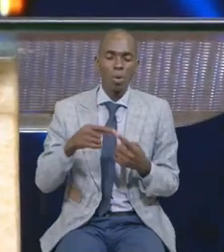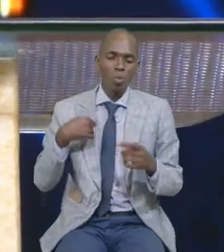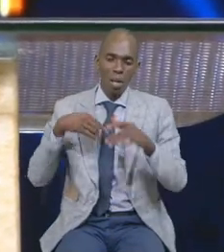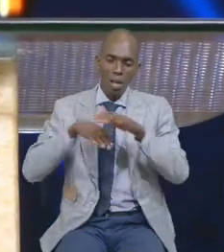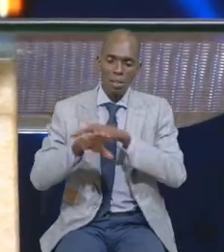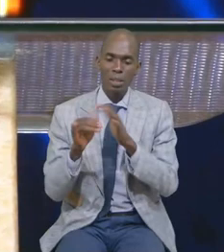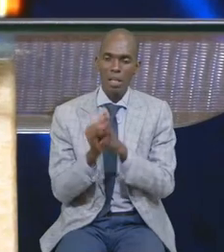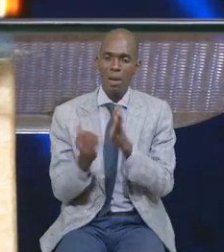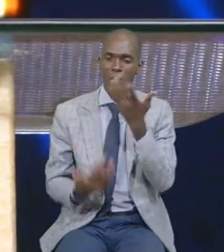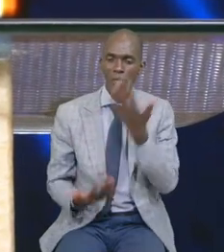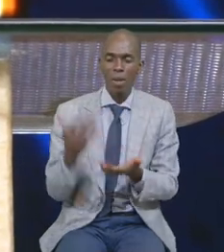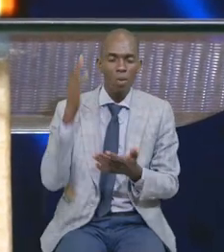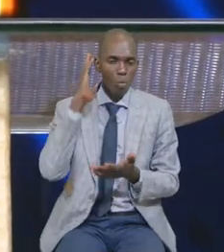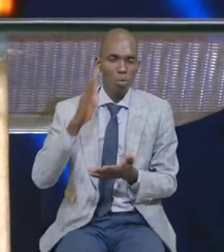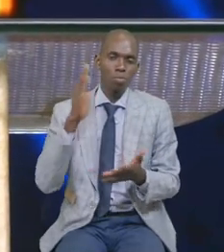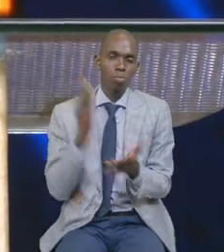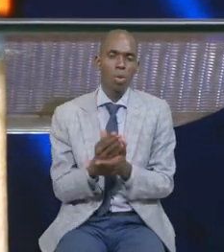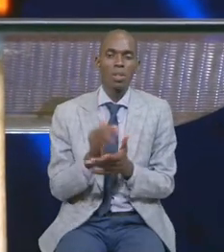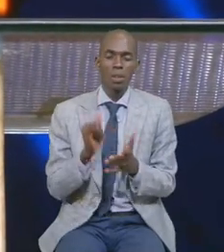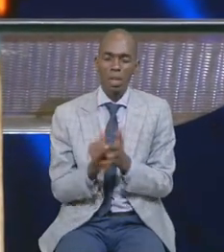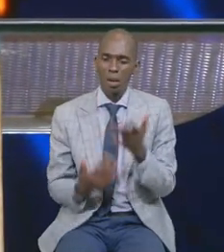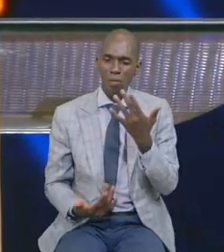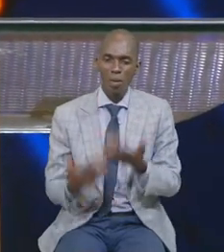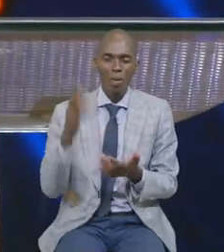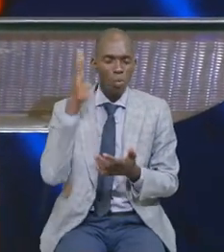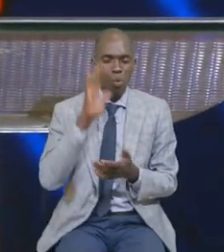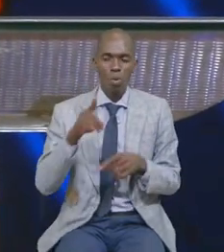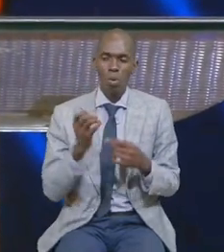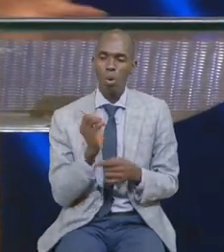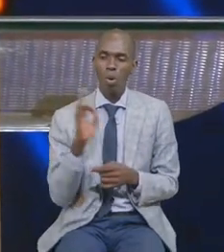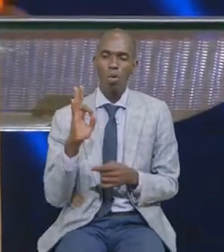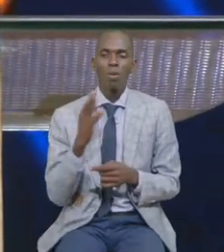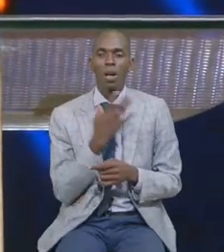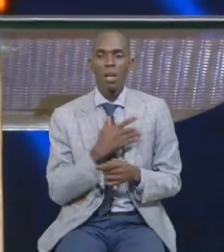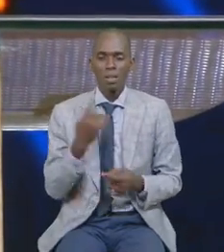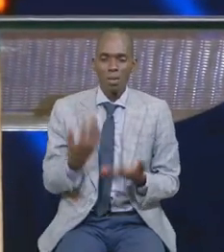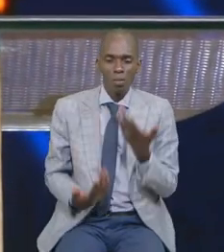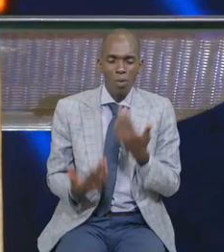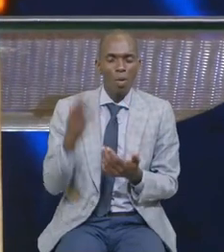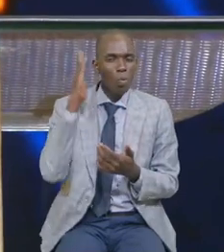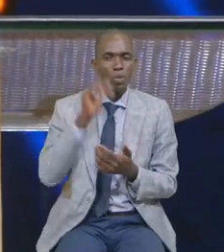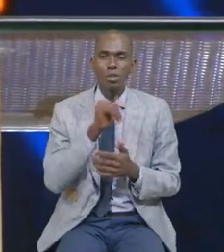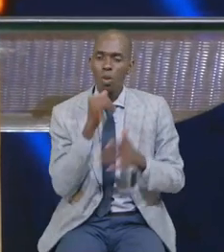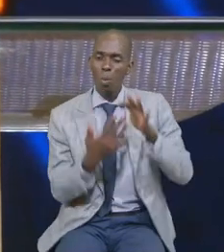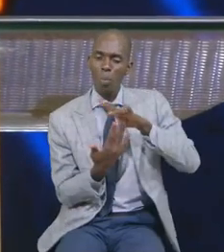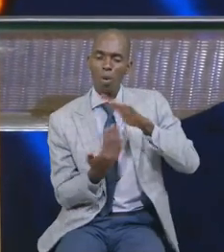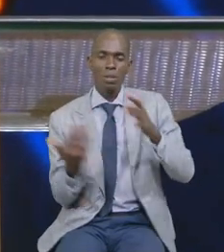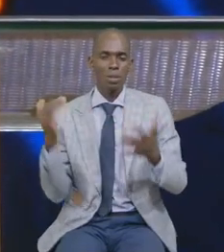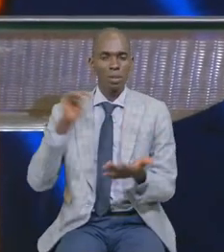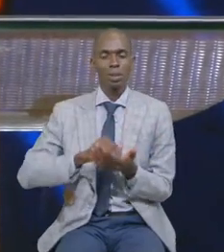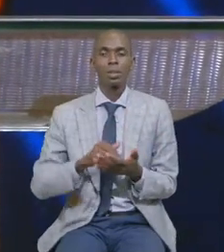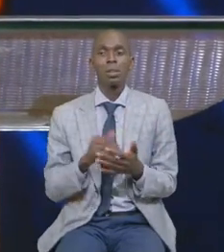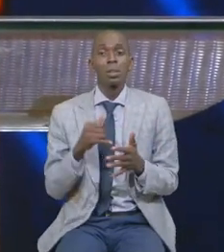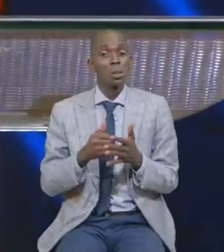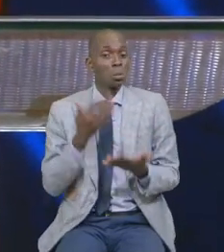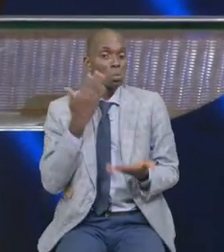that fire will be quenched that fire will go off and the fire was not born at all it may